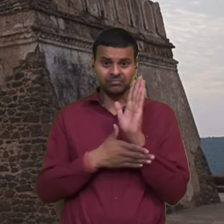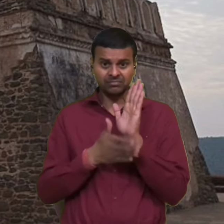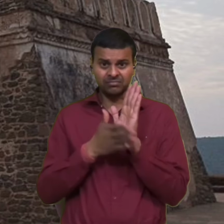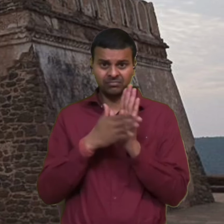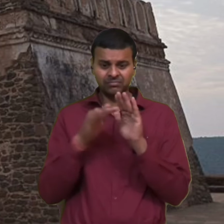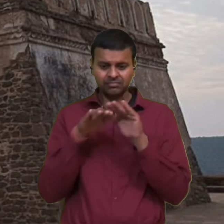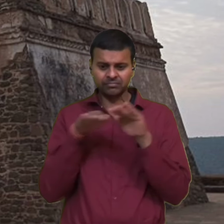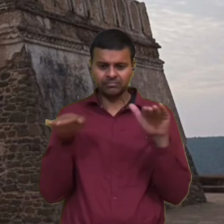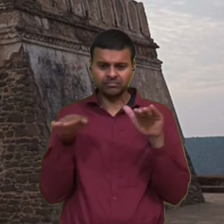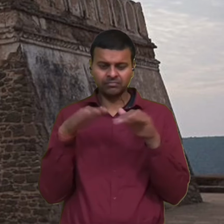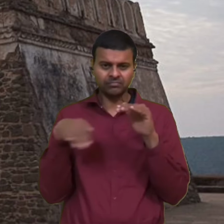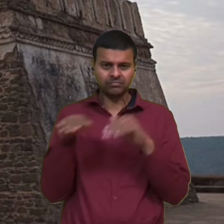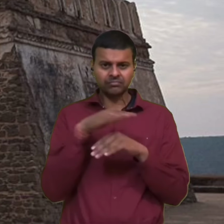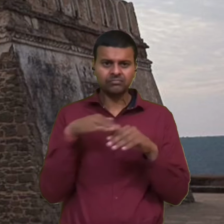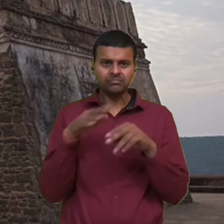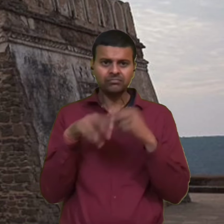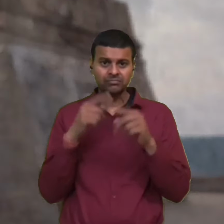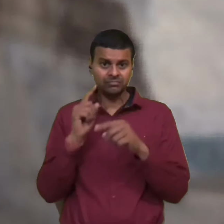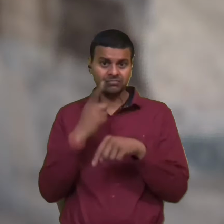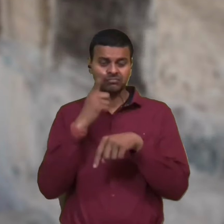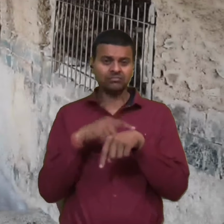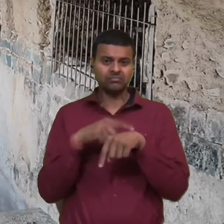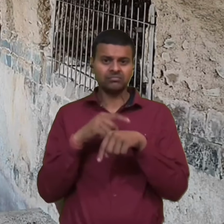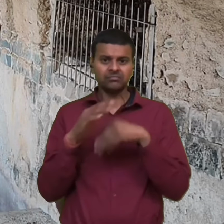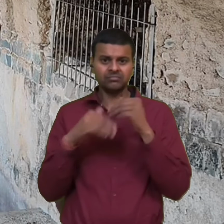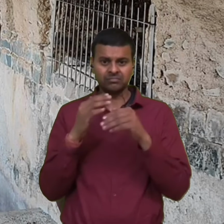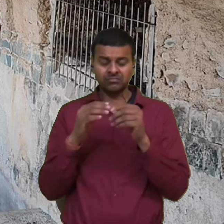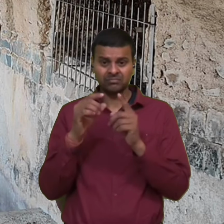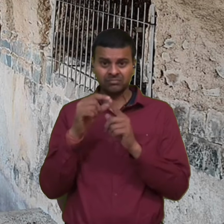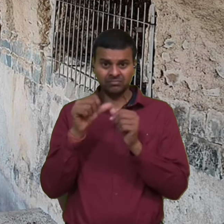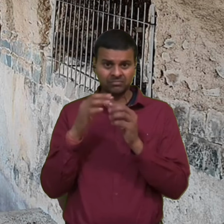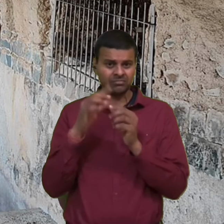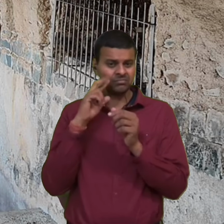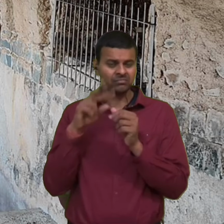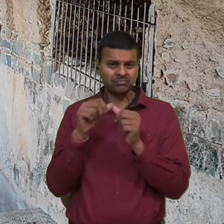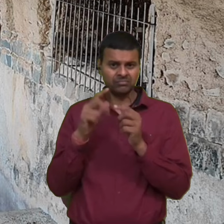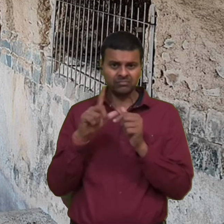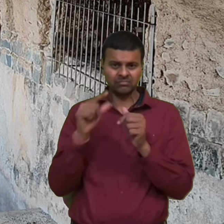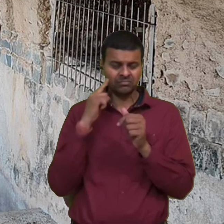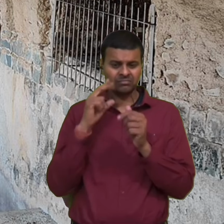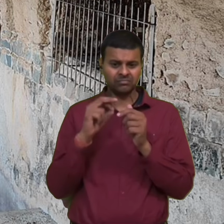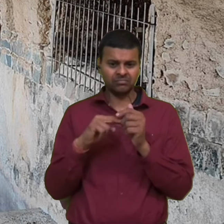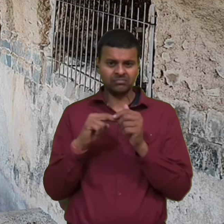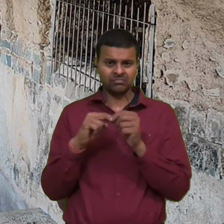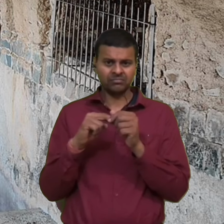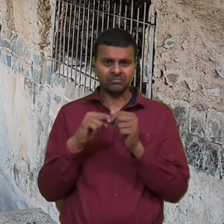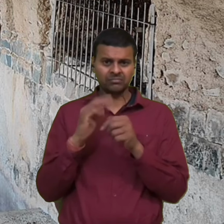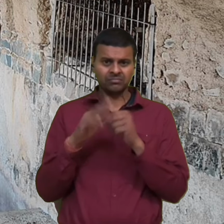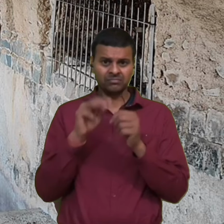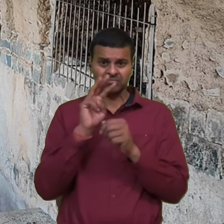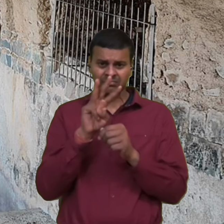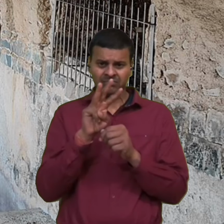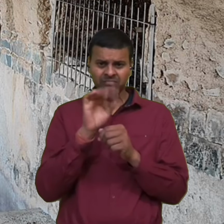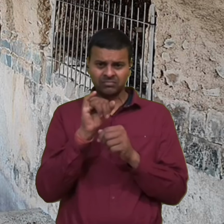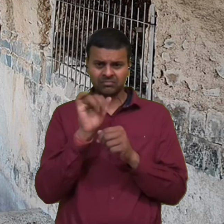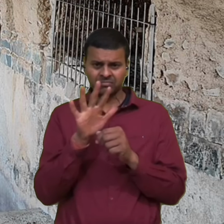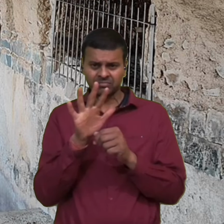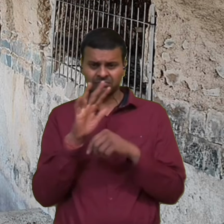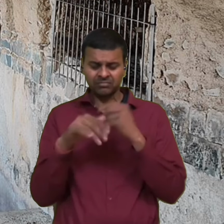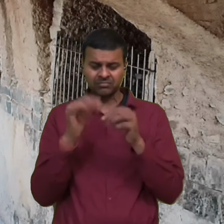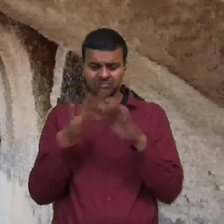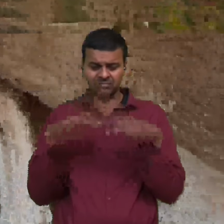arches indicate a military purpose, possibly for monitoring enemy movements. The parapet above the